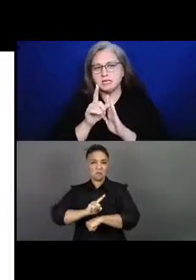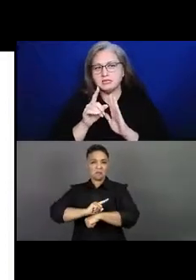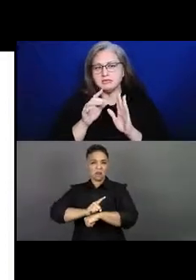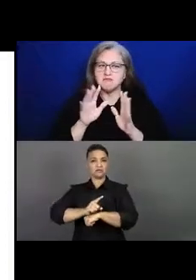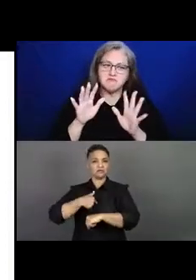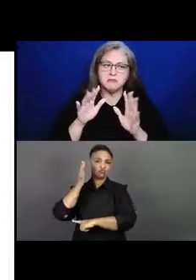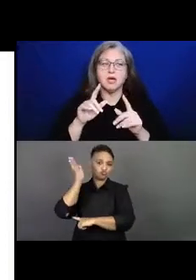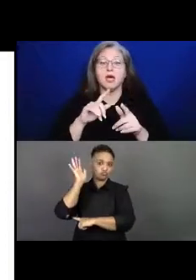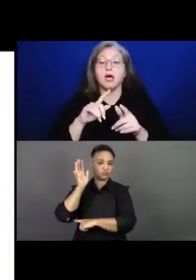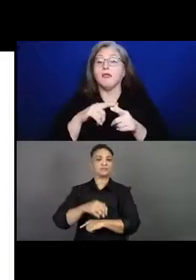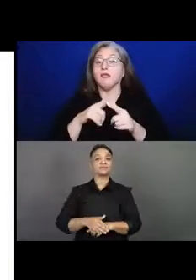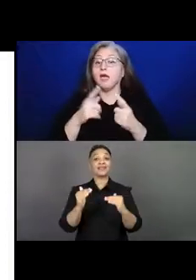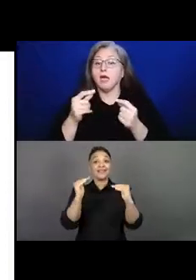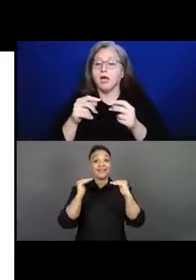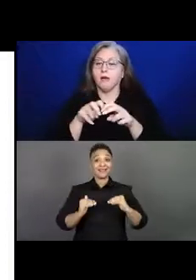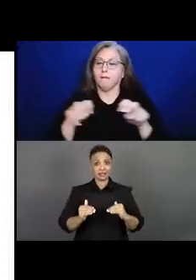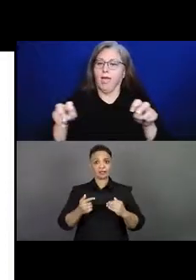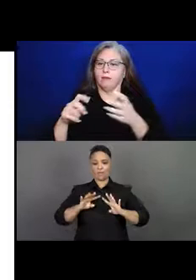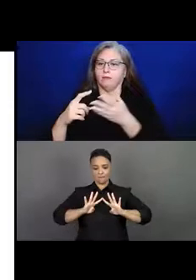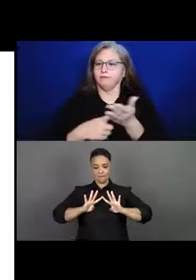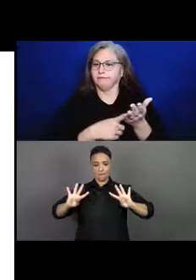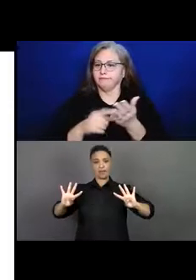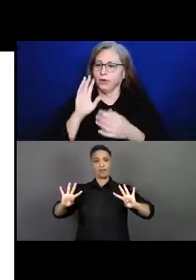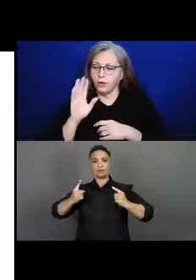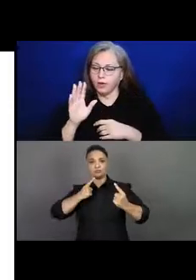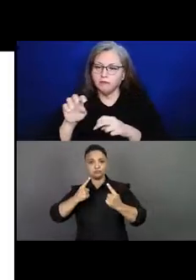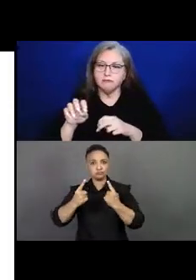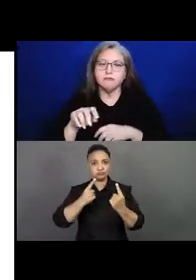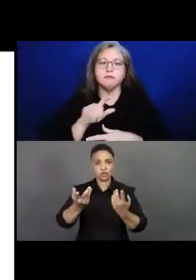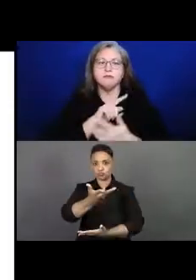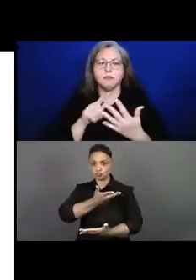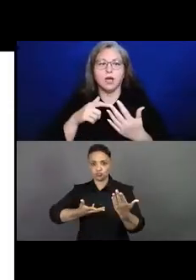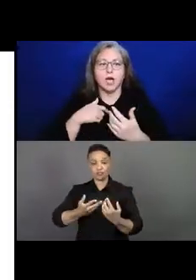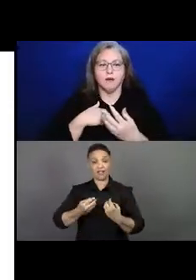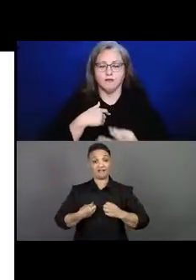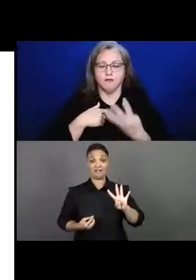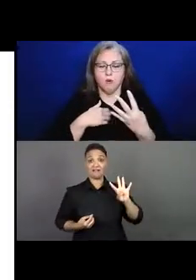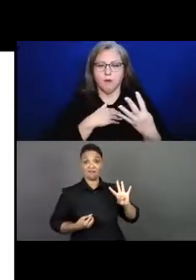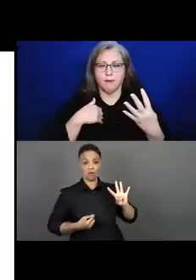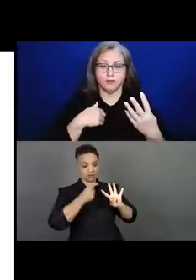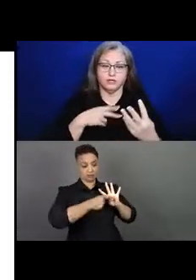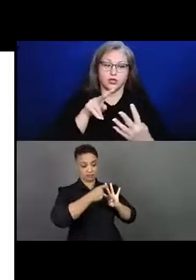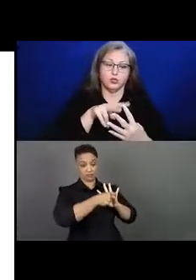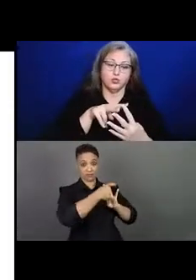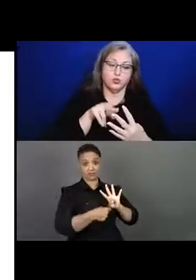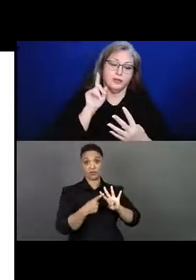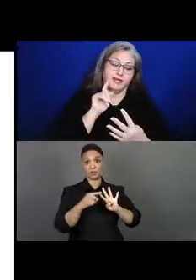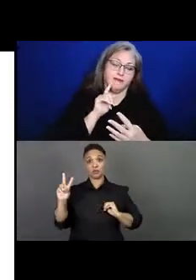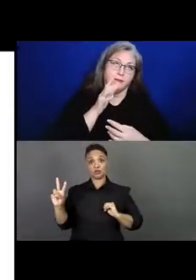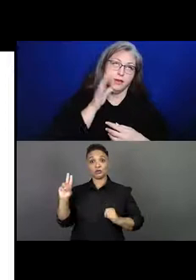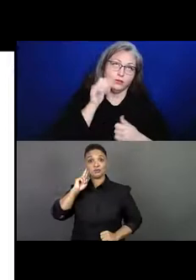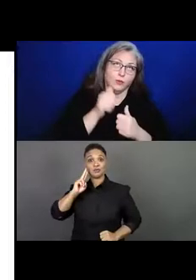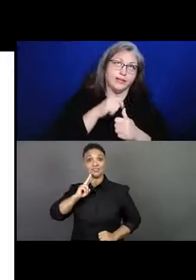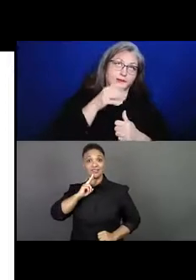then we'll have a panel discussion. Panel discussion, we have four members, two deaf parents born to hearing